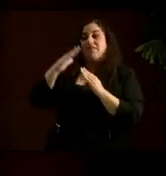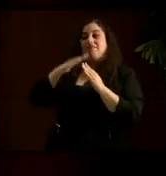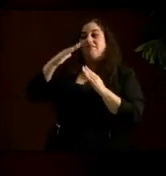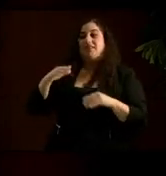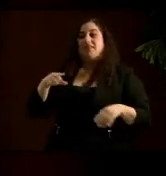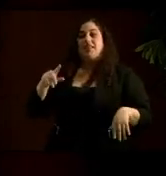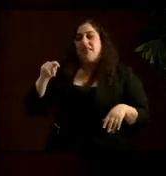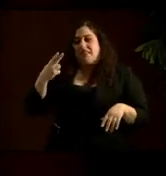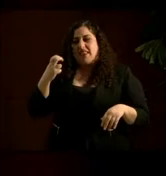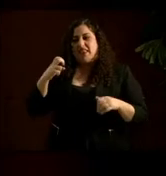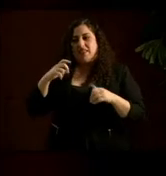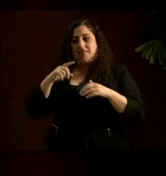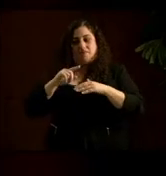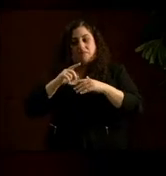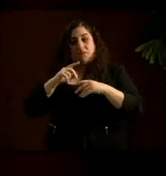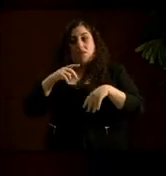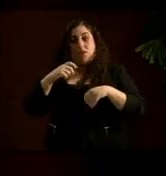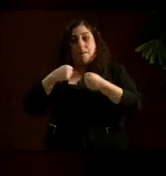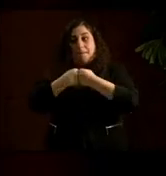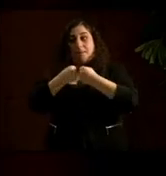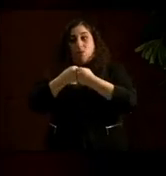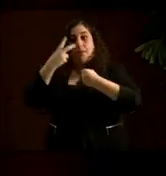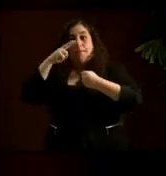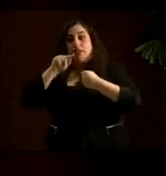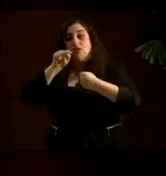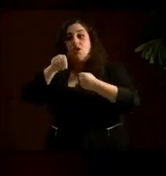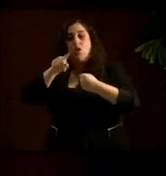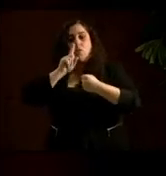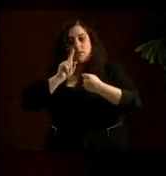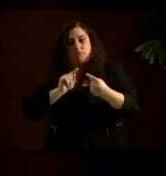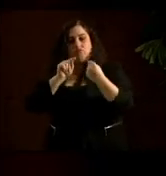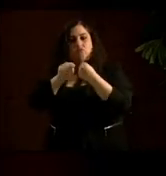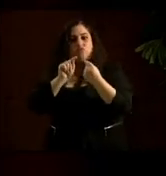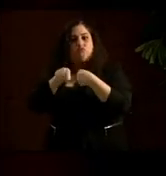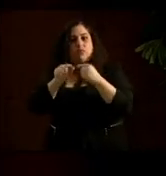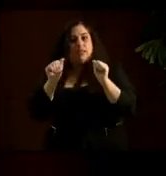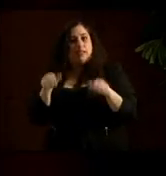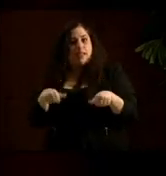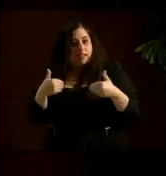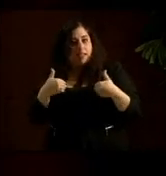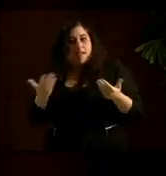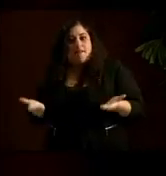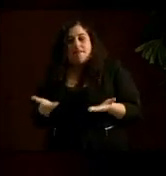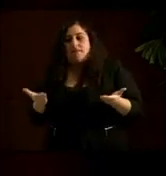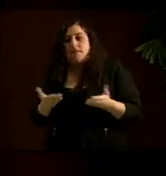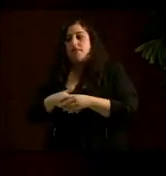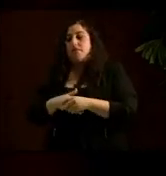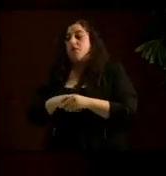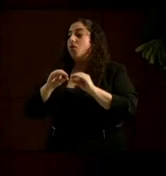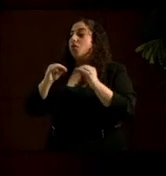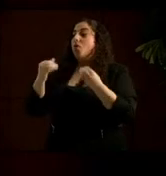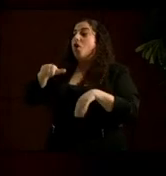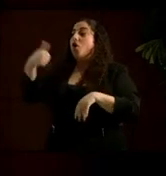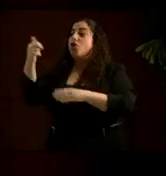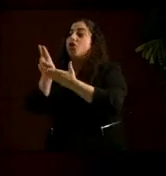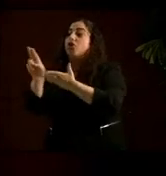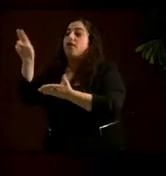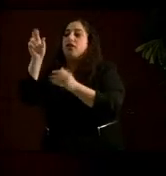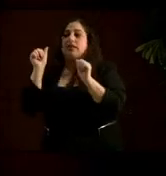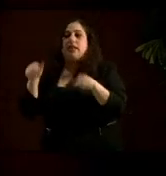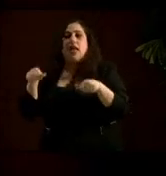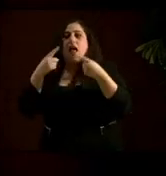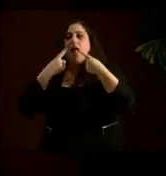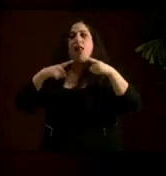the nation. No other U.S. university can claim stewardship of the complete border region of the state. From